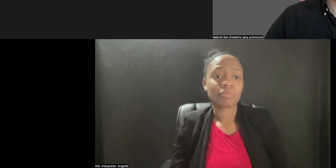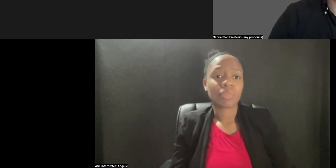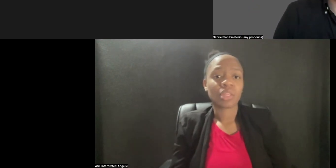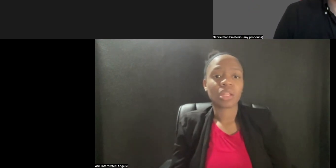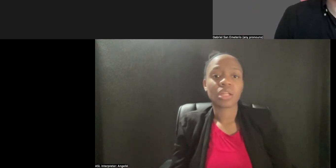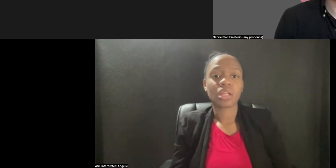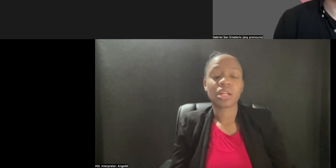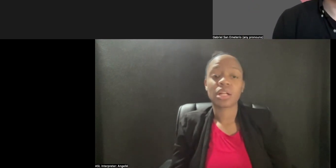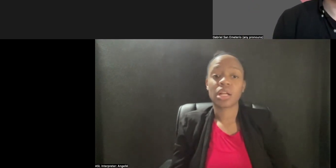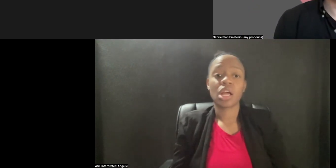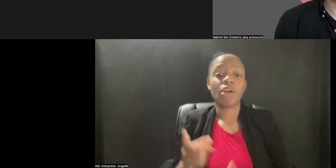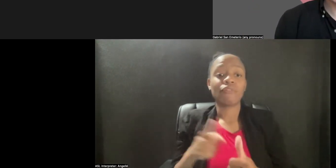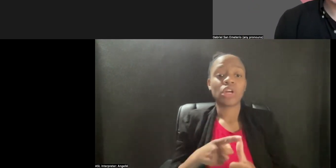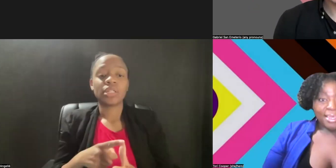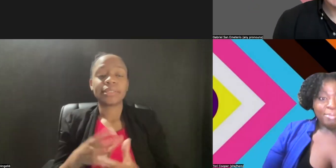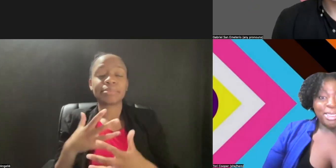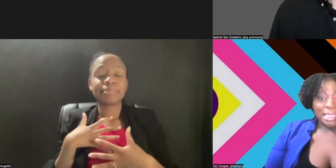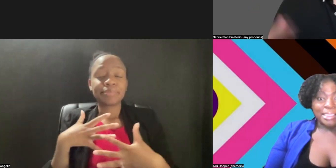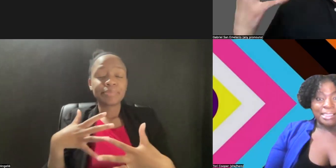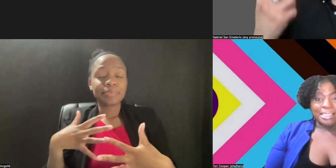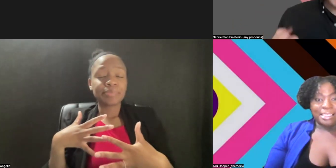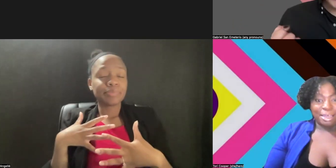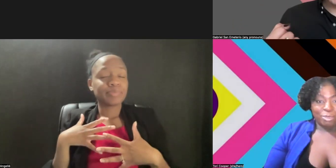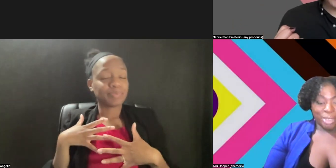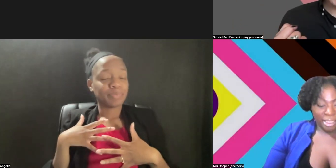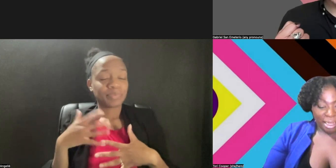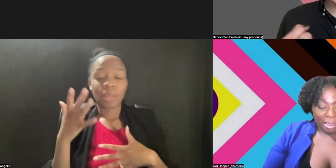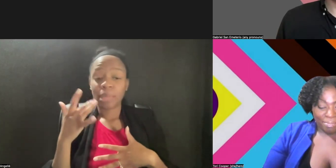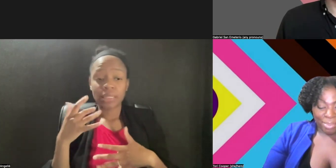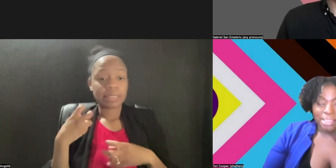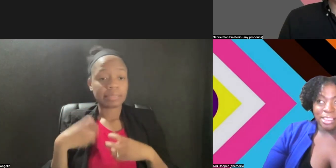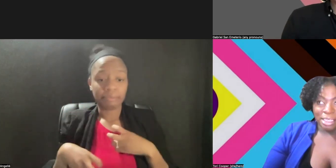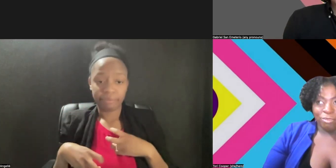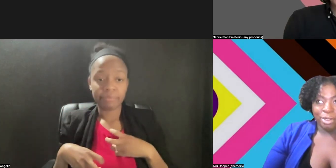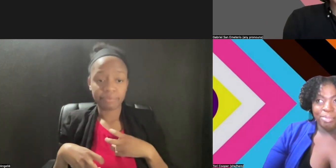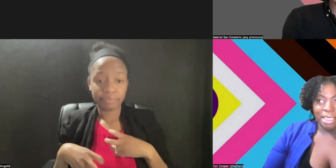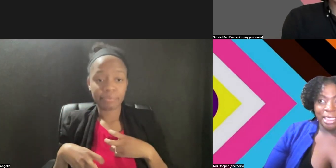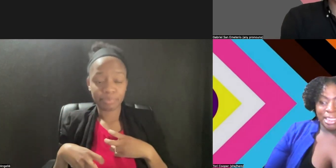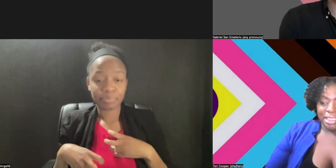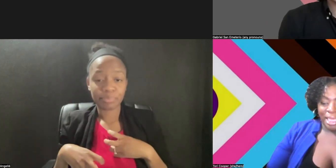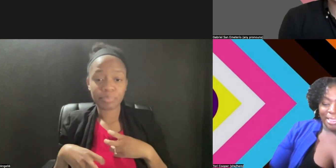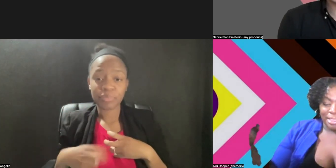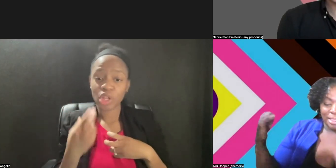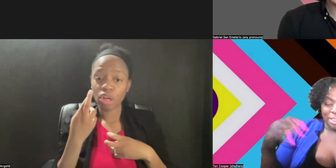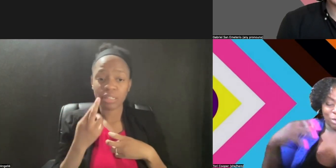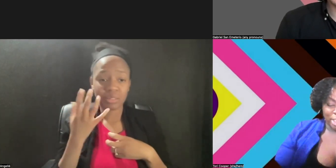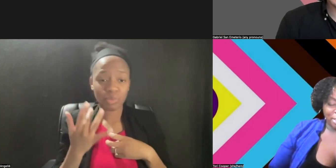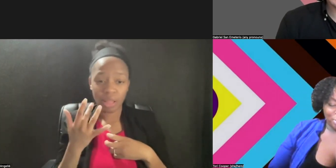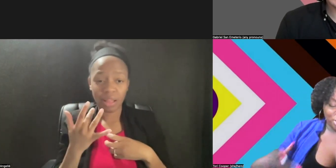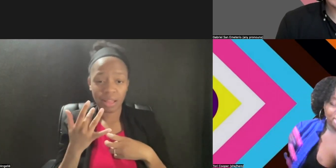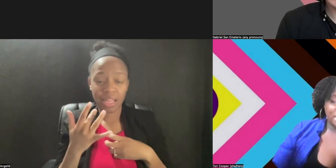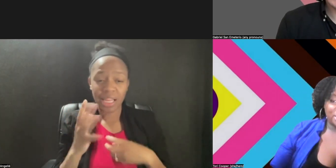First, I will breathe because this is a tough one. It's a tough one because as the